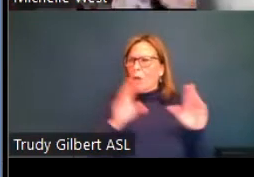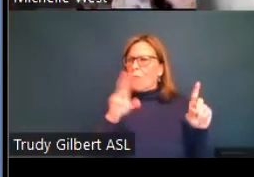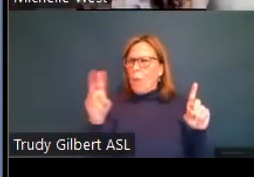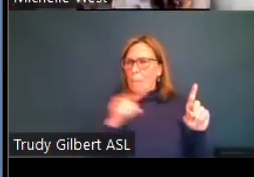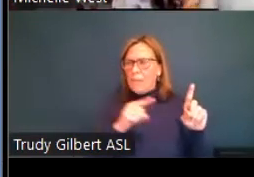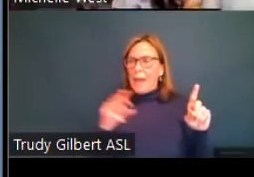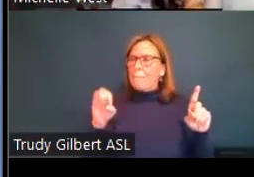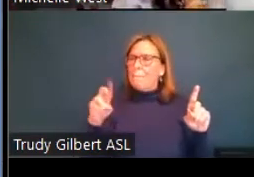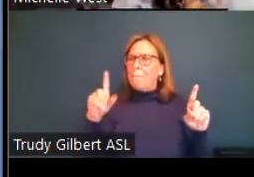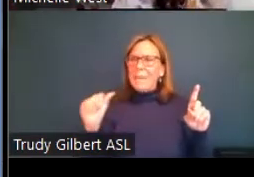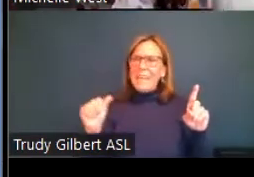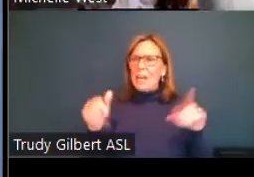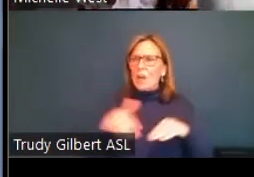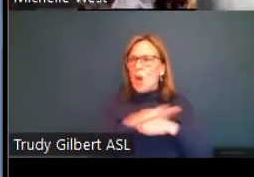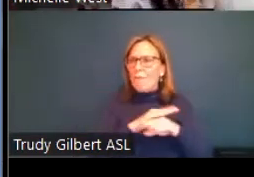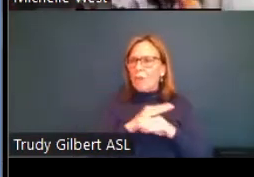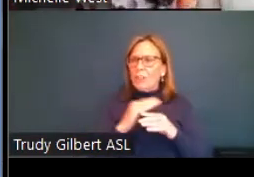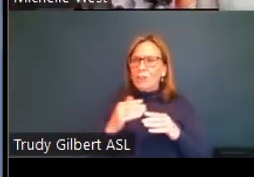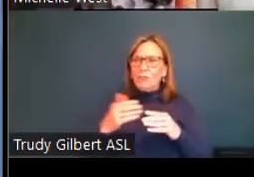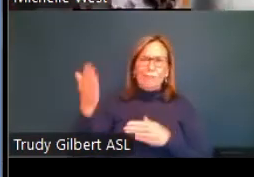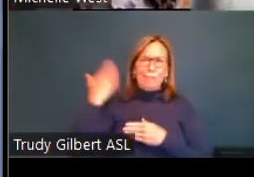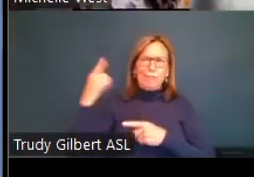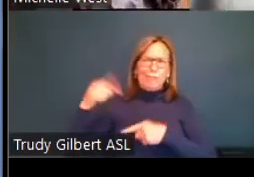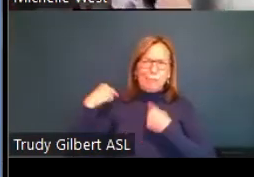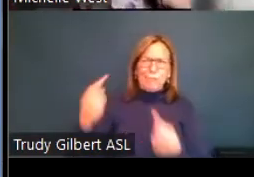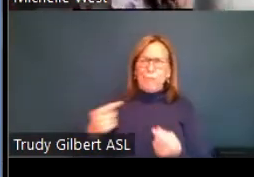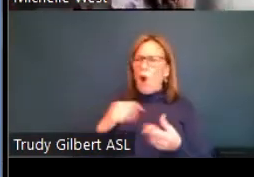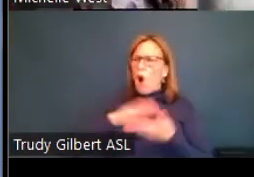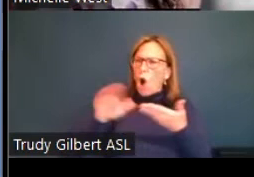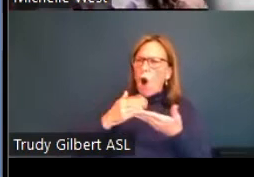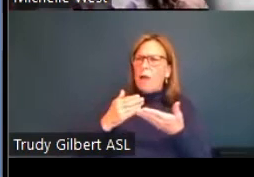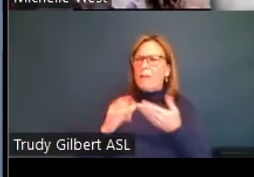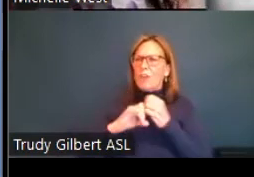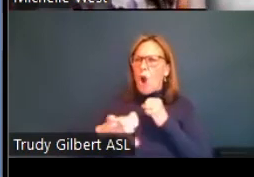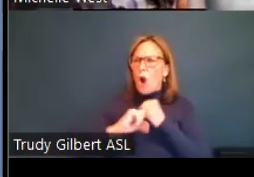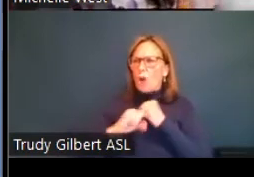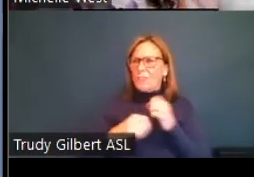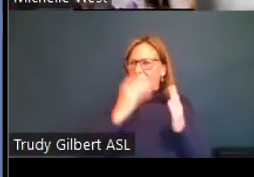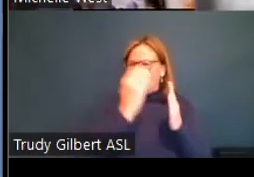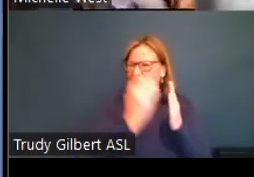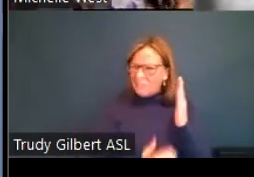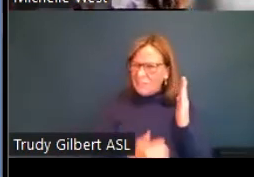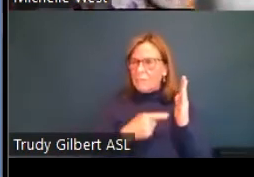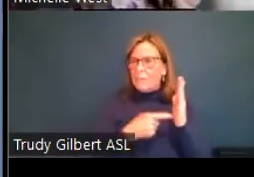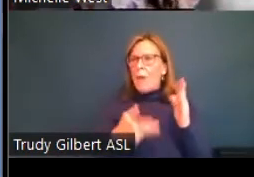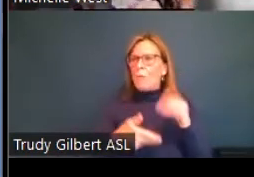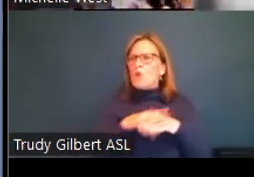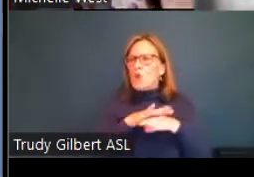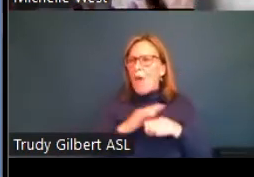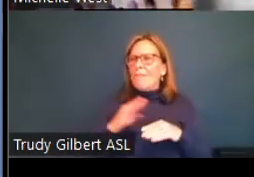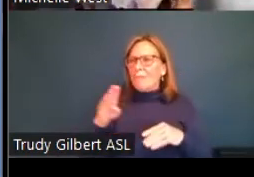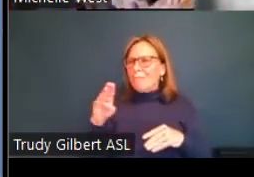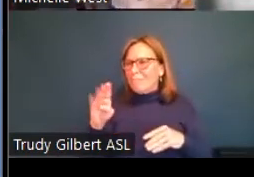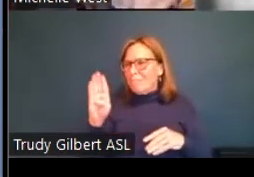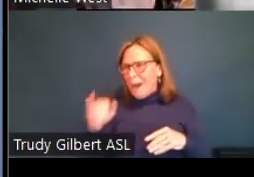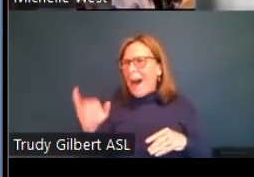Coverage Archive, and it has a list of all of the articles that got covered by the media. And it had links to those articles.